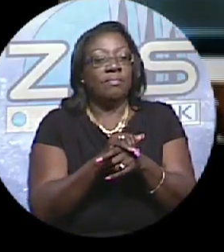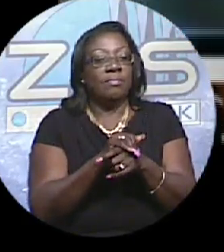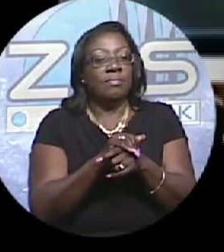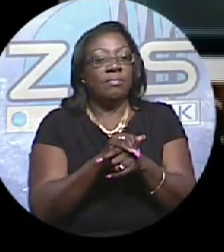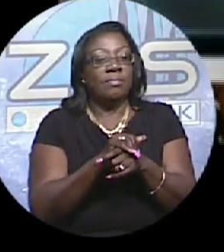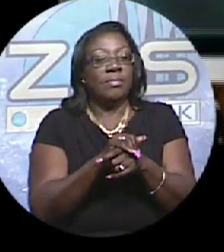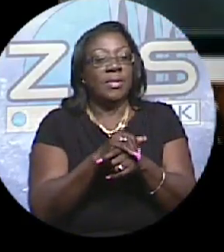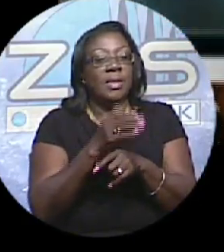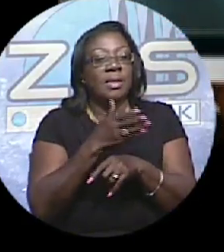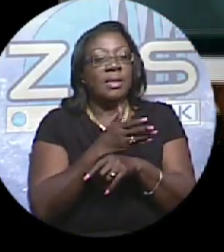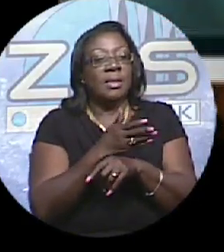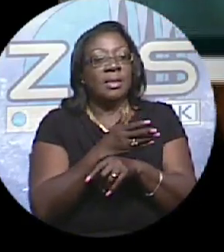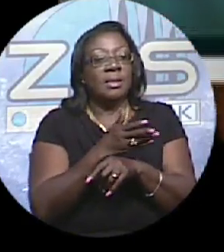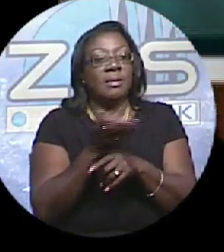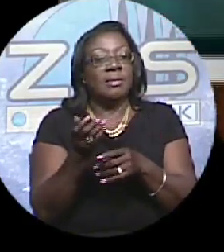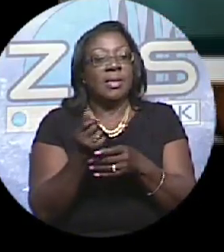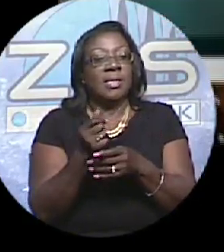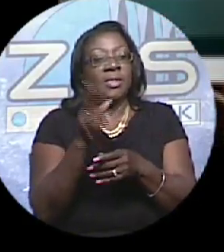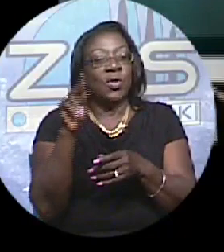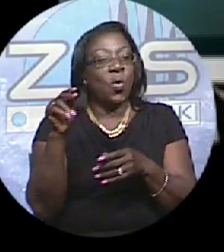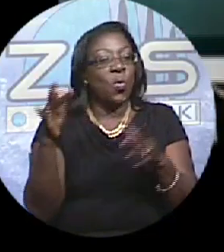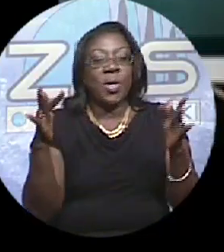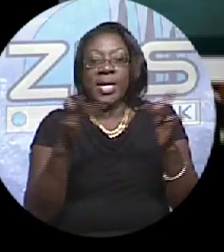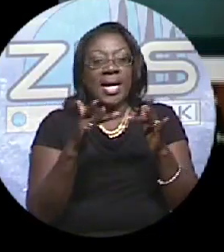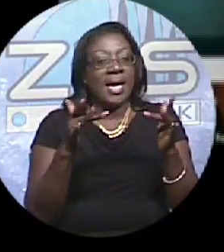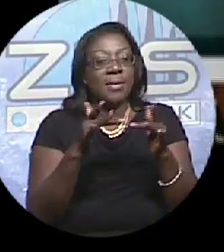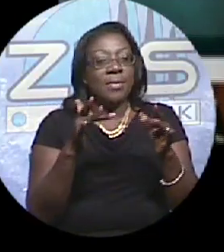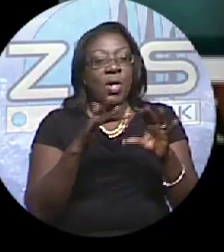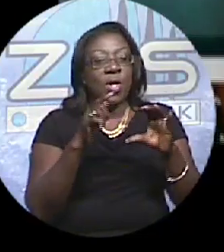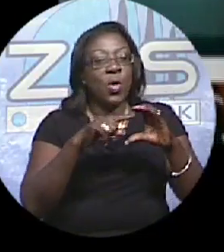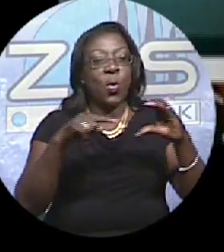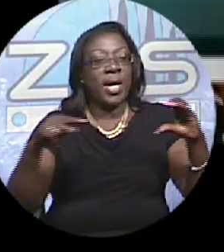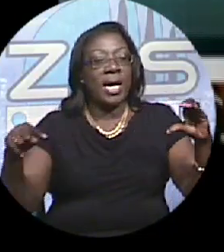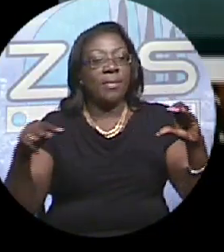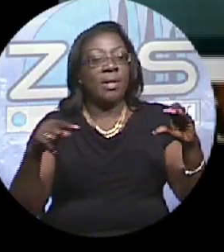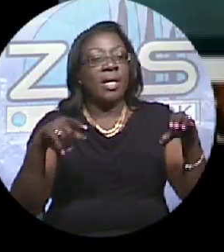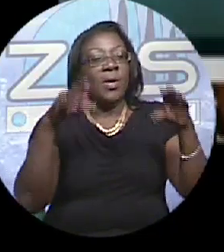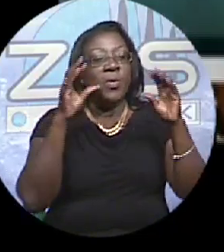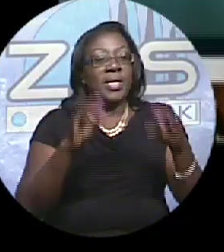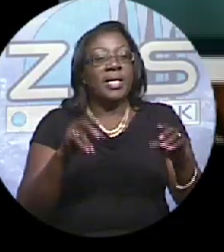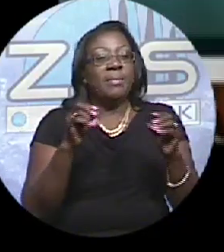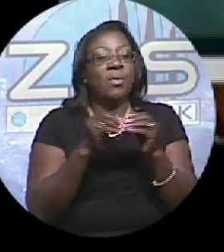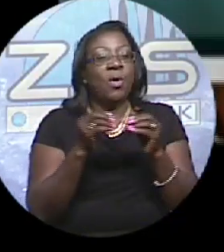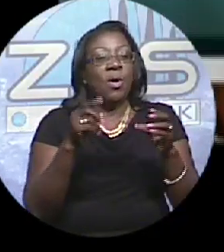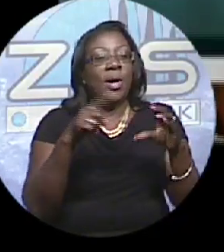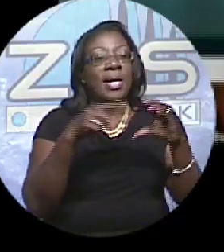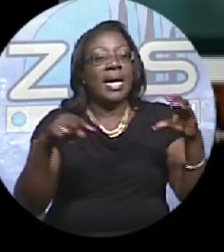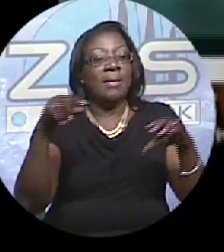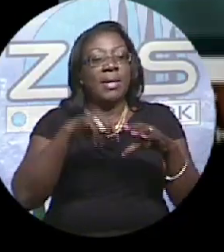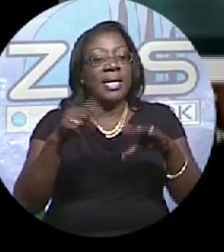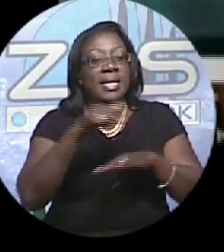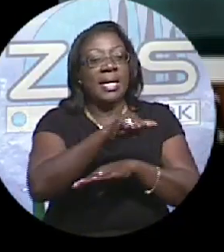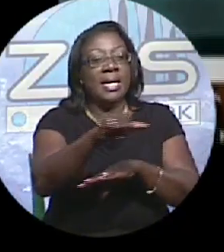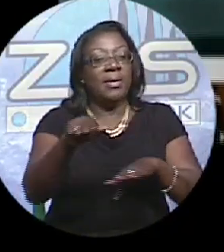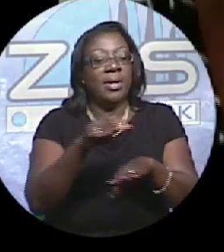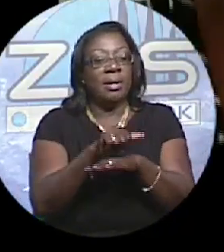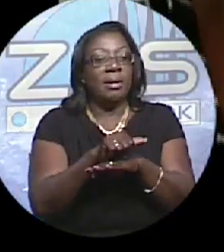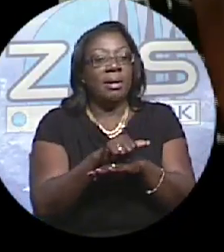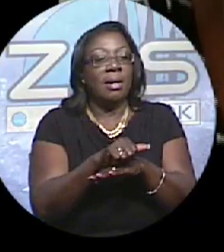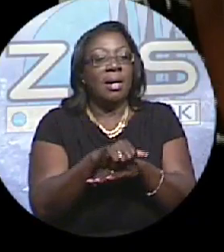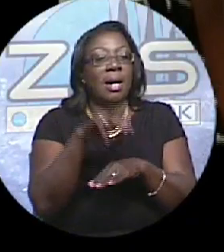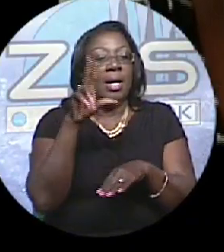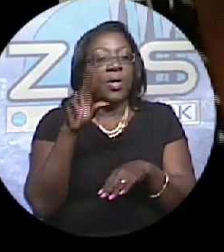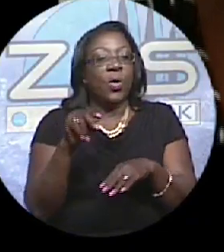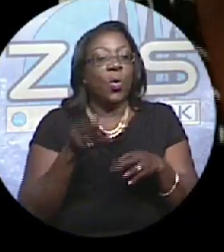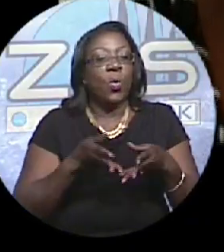They refused to give me table. They said that they needed more people in the area. And no